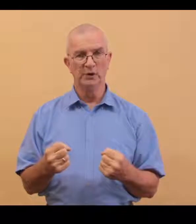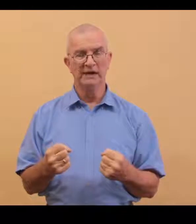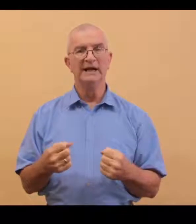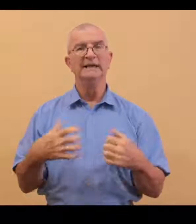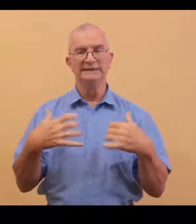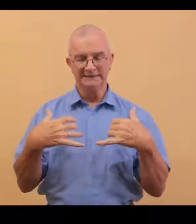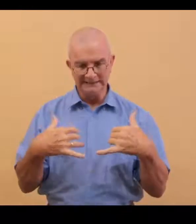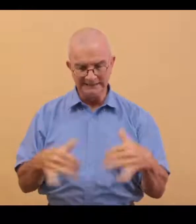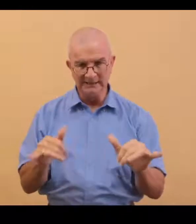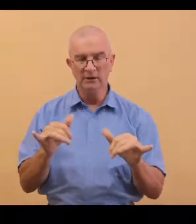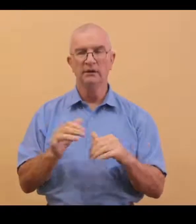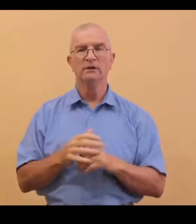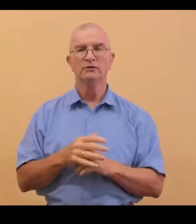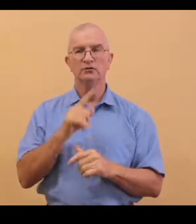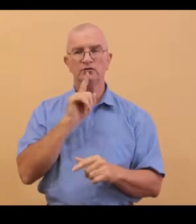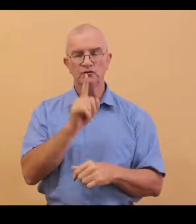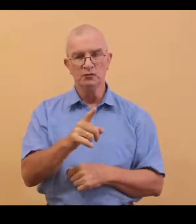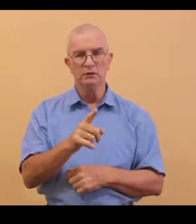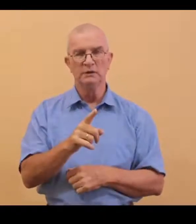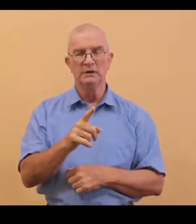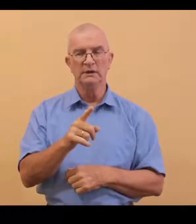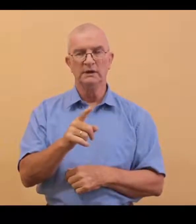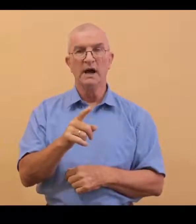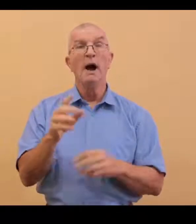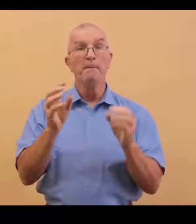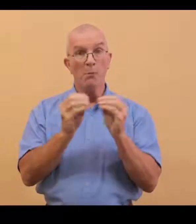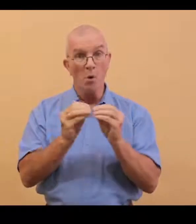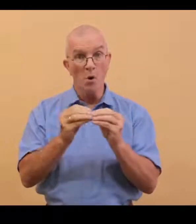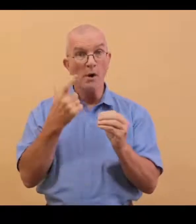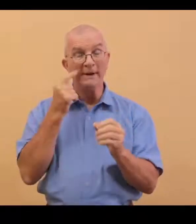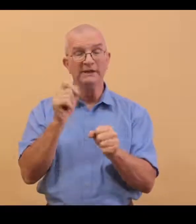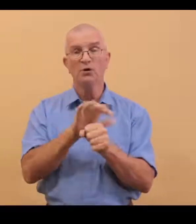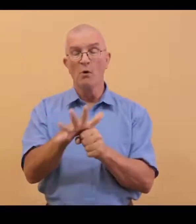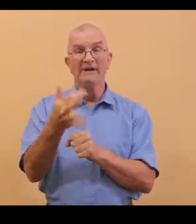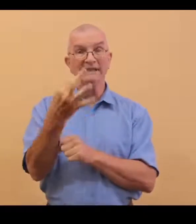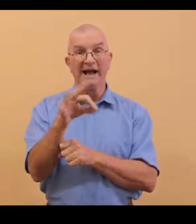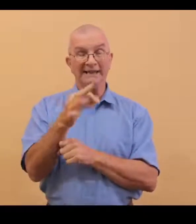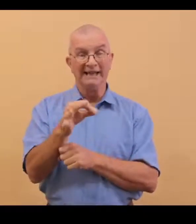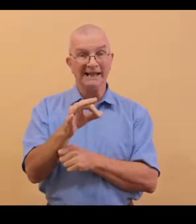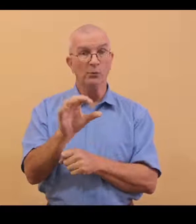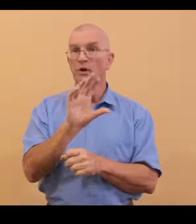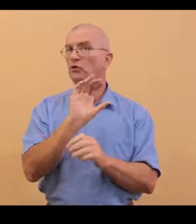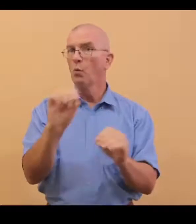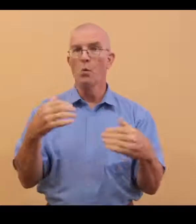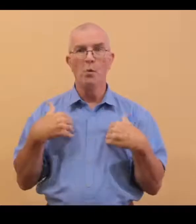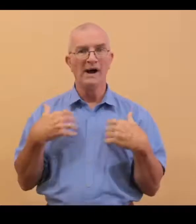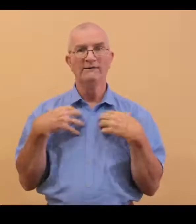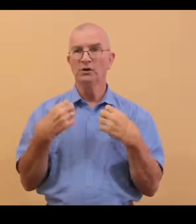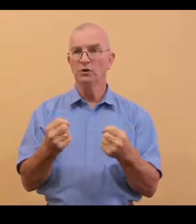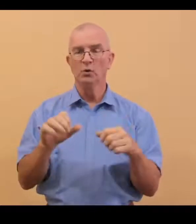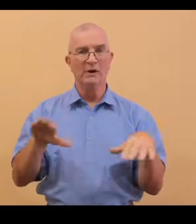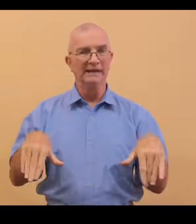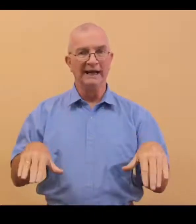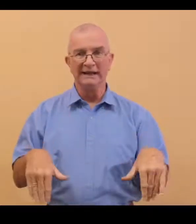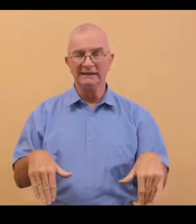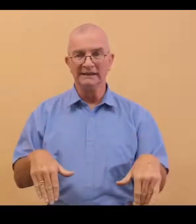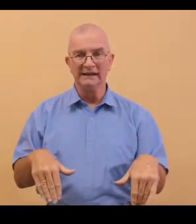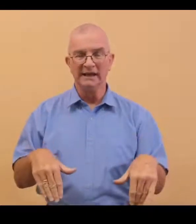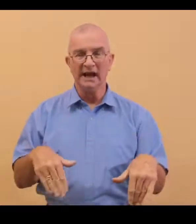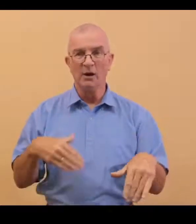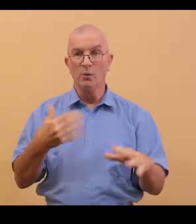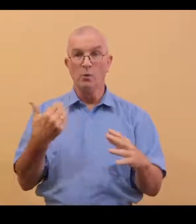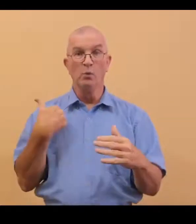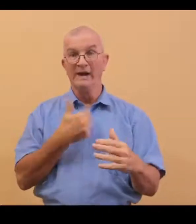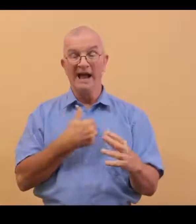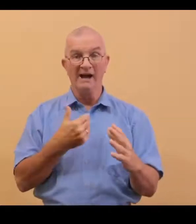still applicable. And more so in the case of COVID-19, where there is no cure and we are up against a